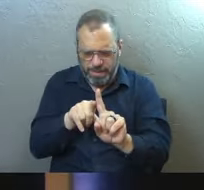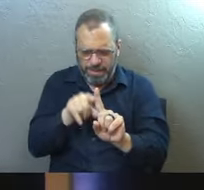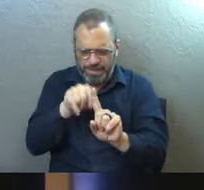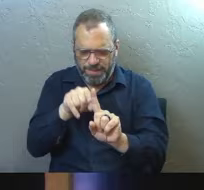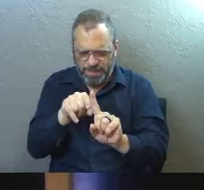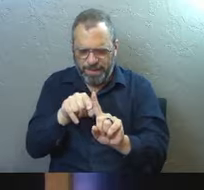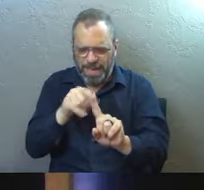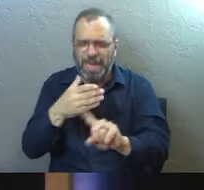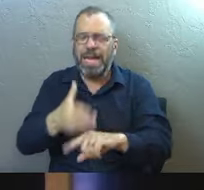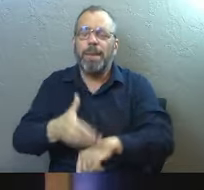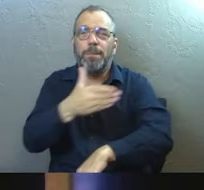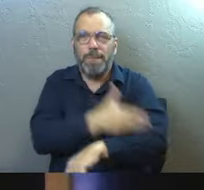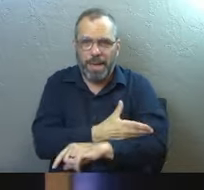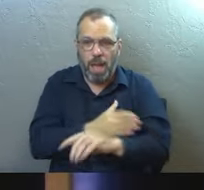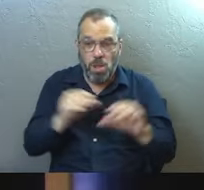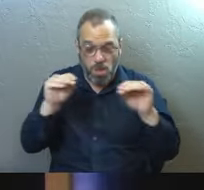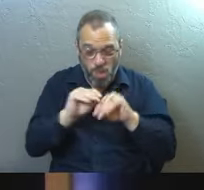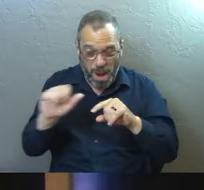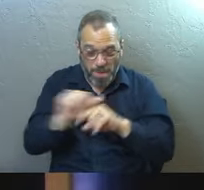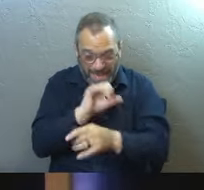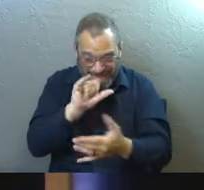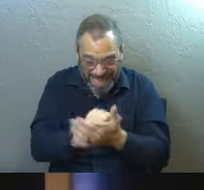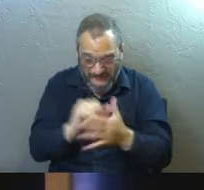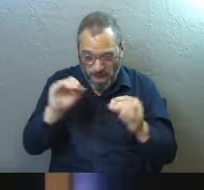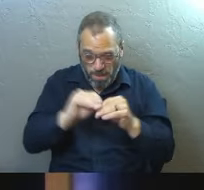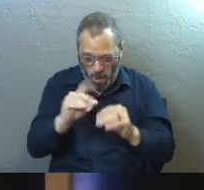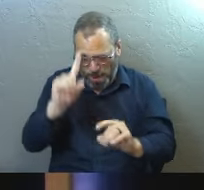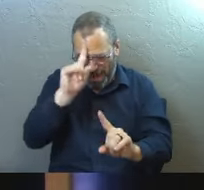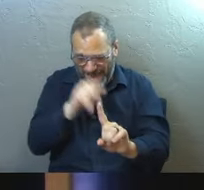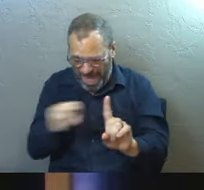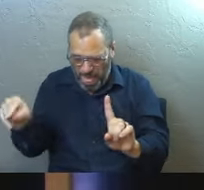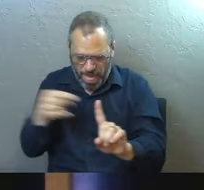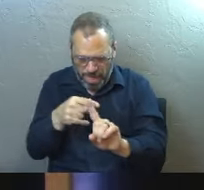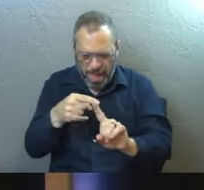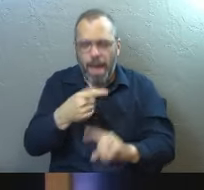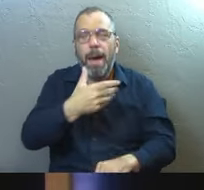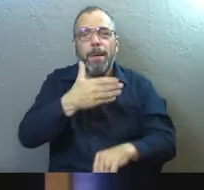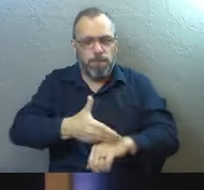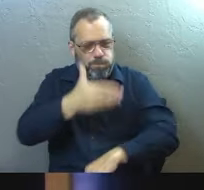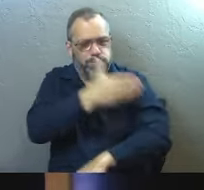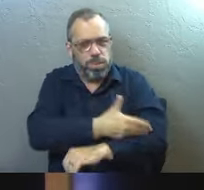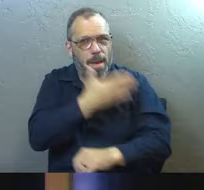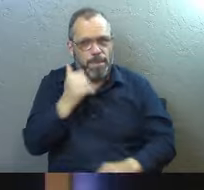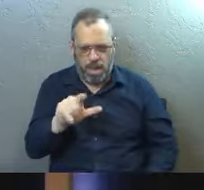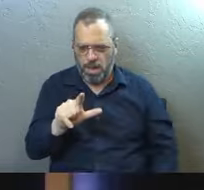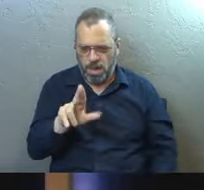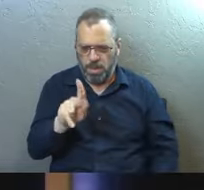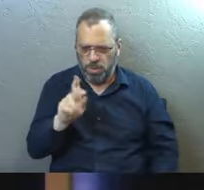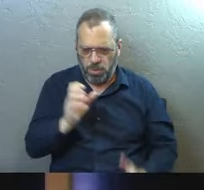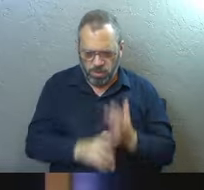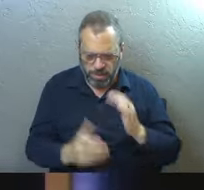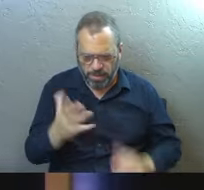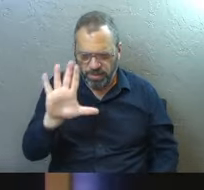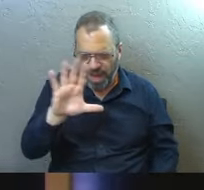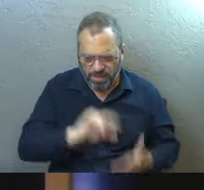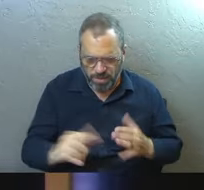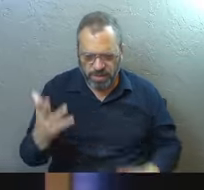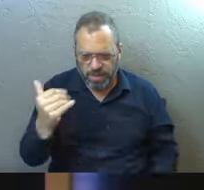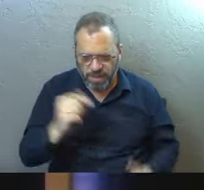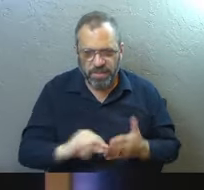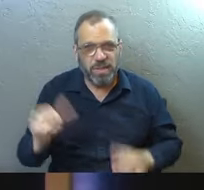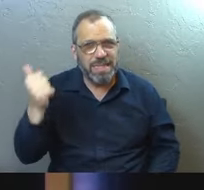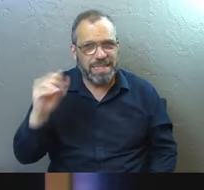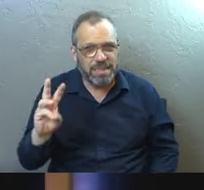and I get better at this. And the more that I do it and the more that I keep that mindset, the better I will be. Luke chapter 5, verse 15 and